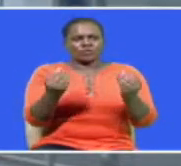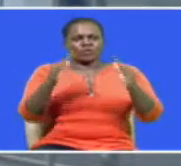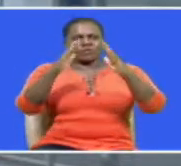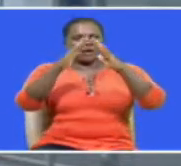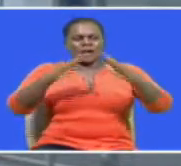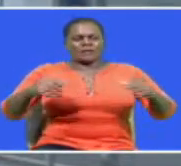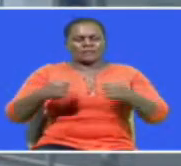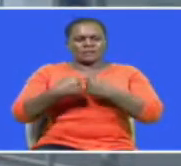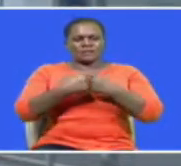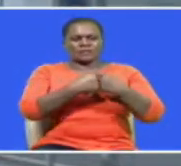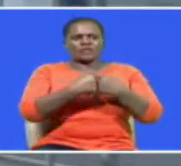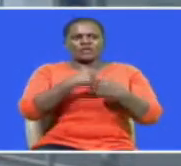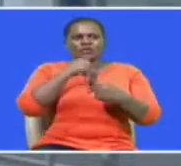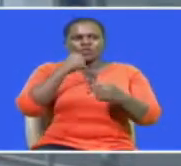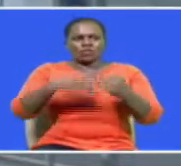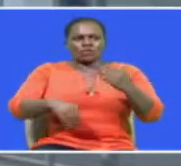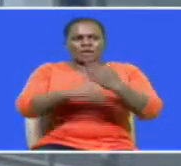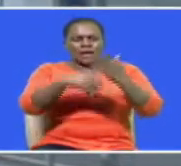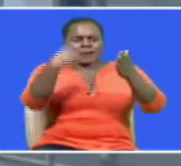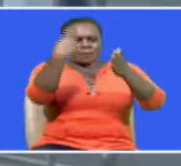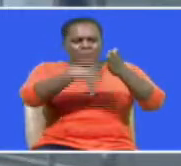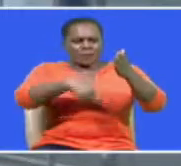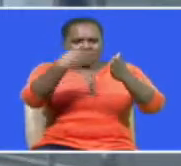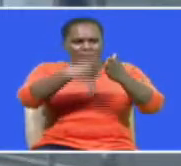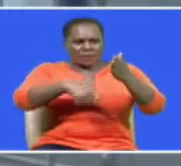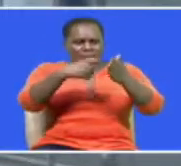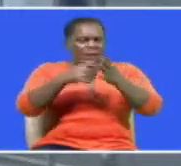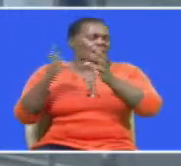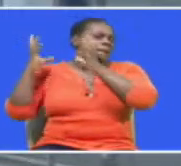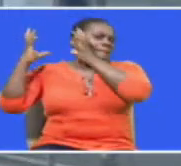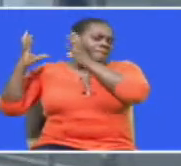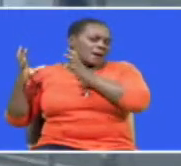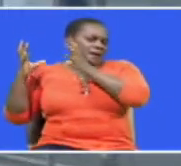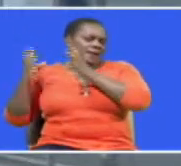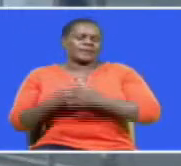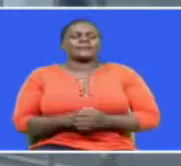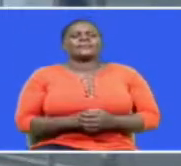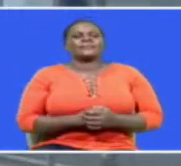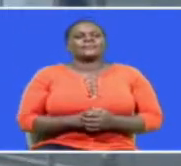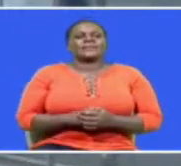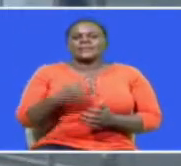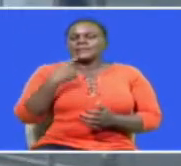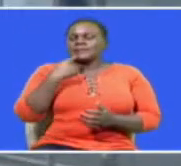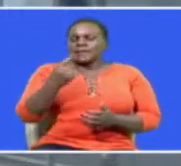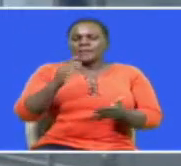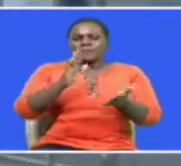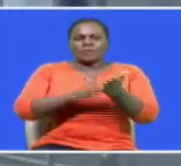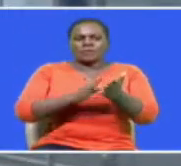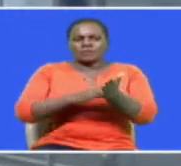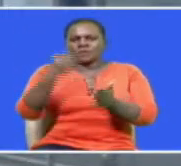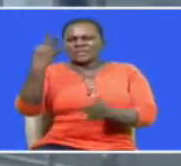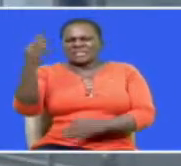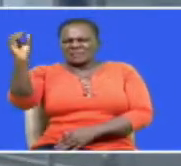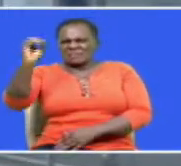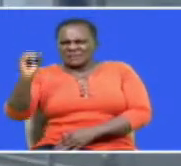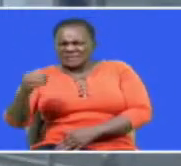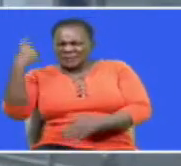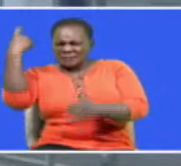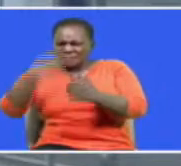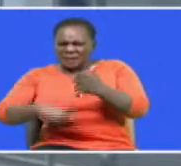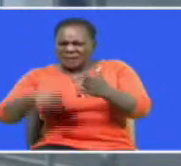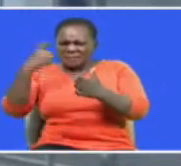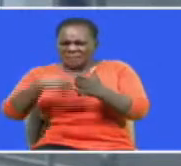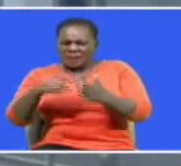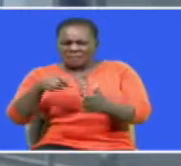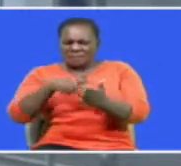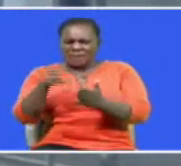housing challenge instead of raising tax to an already burdened taxpayer. They argued that the proposed 3% salary deduction for